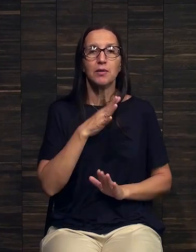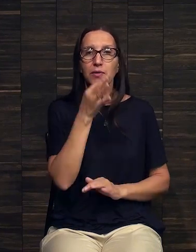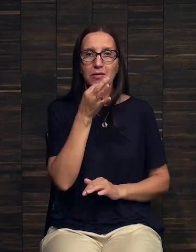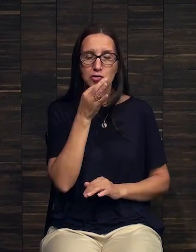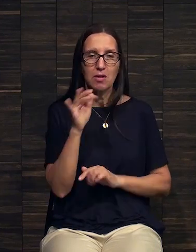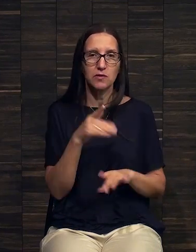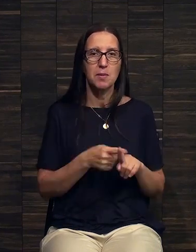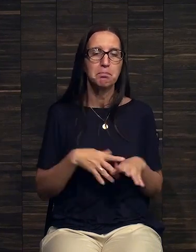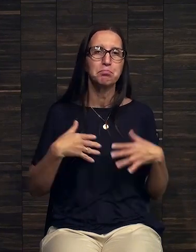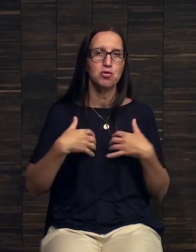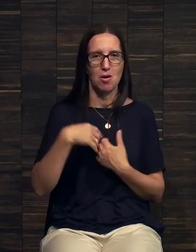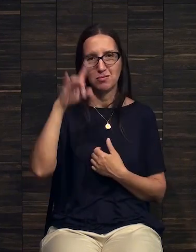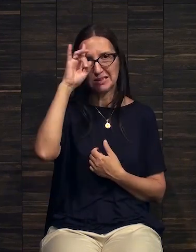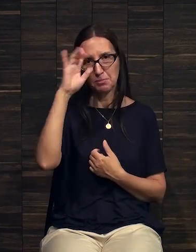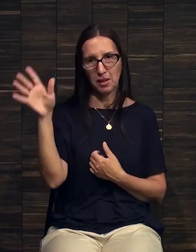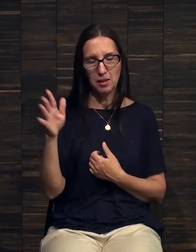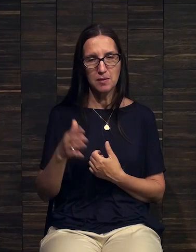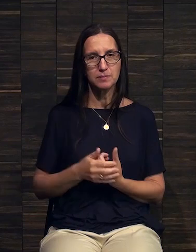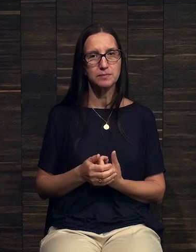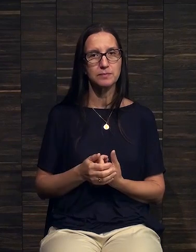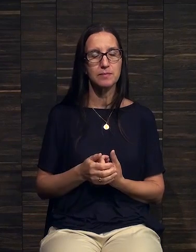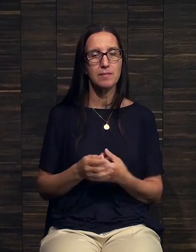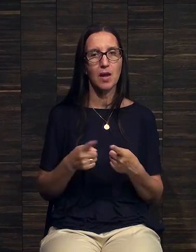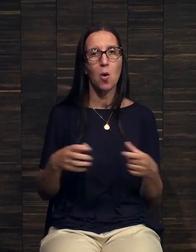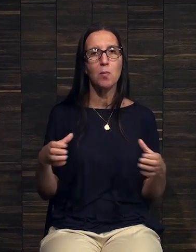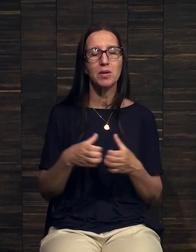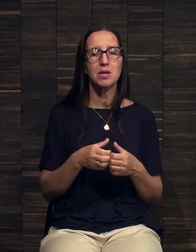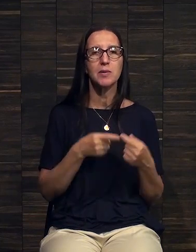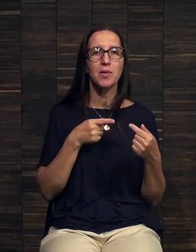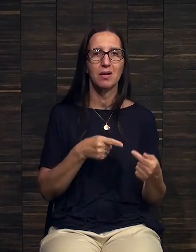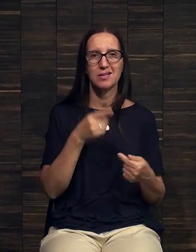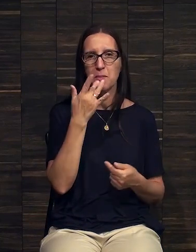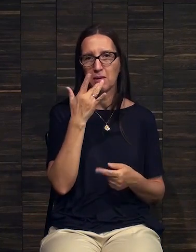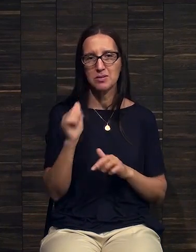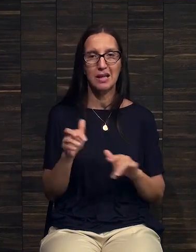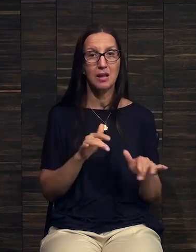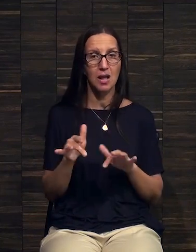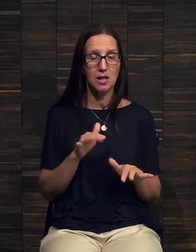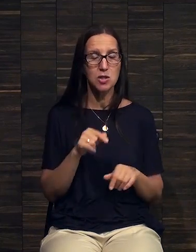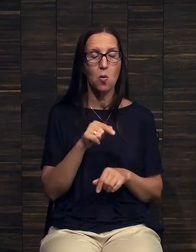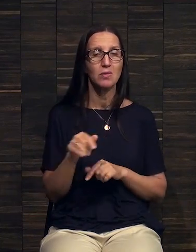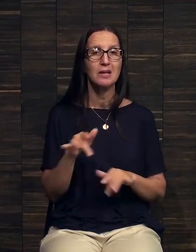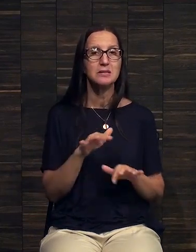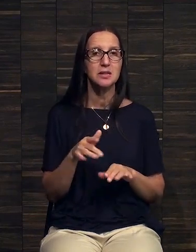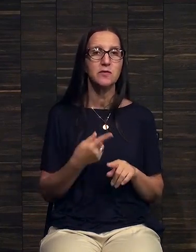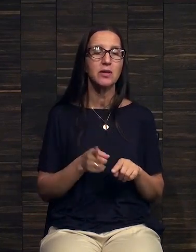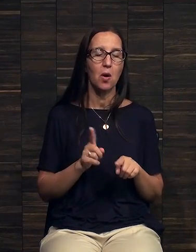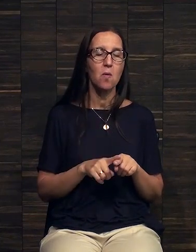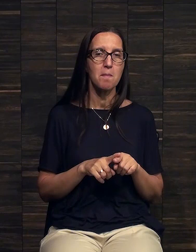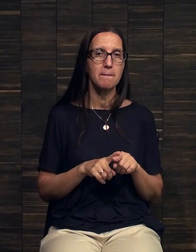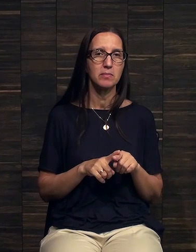the famous Committee on anti-American